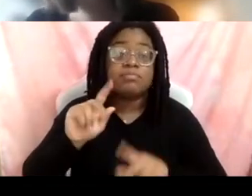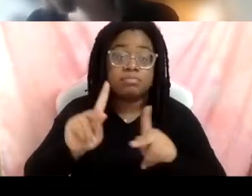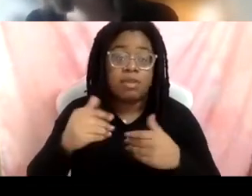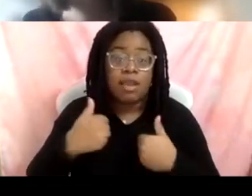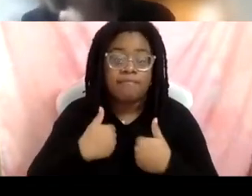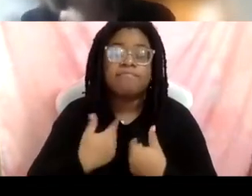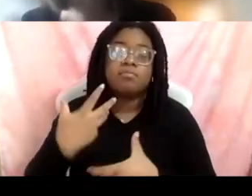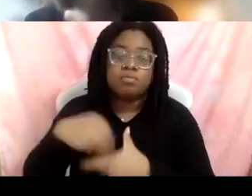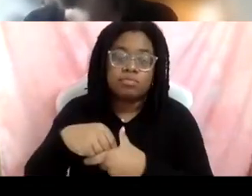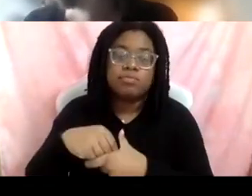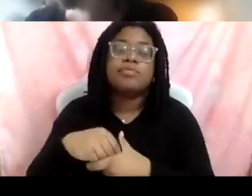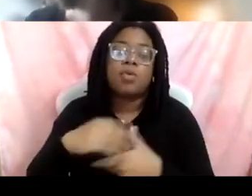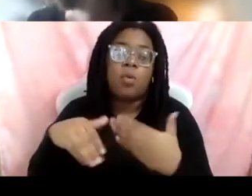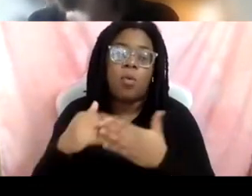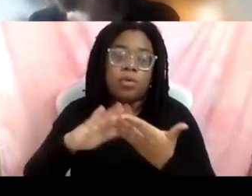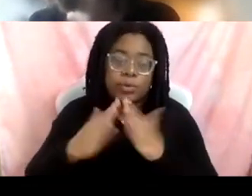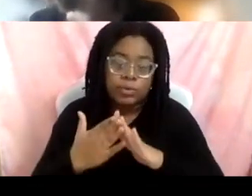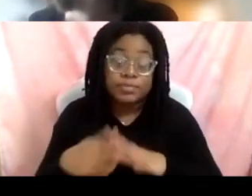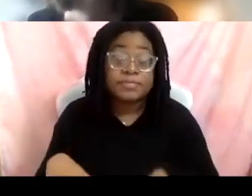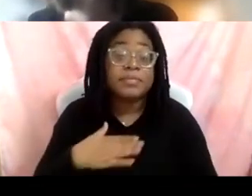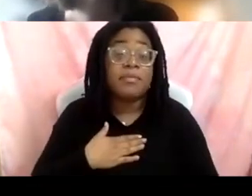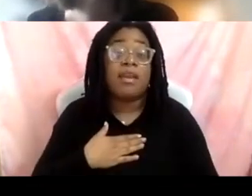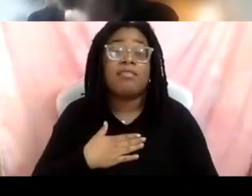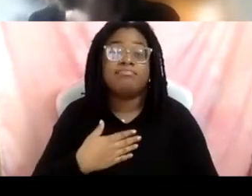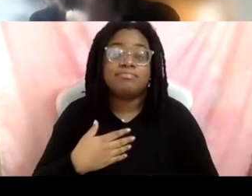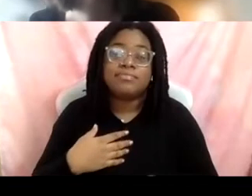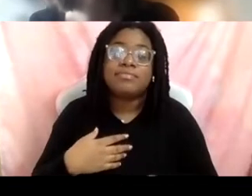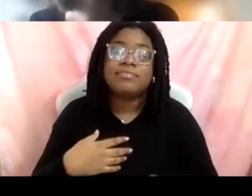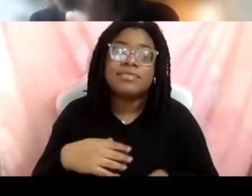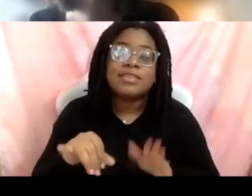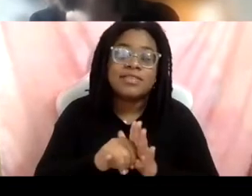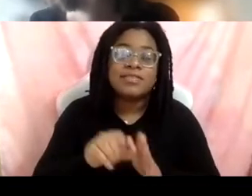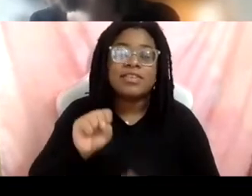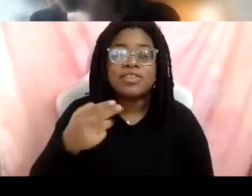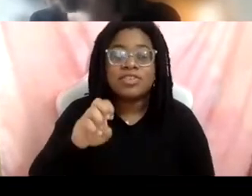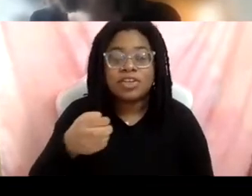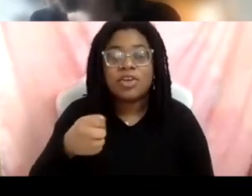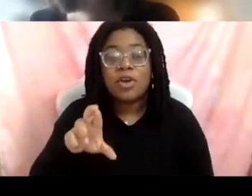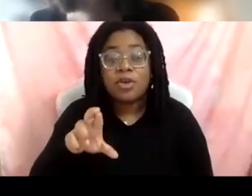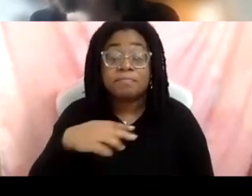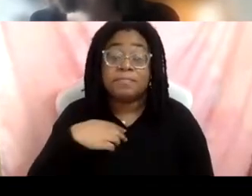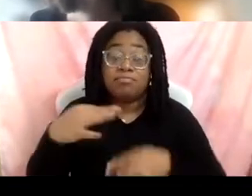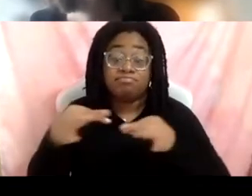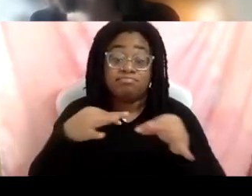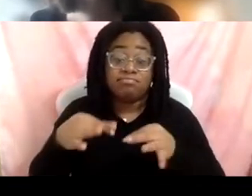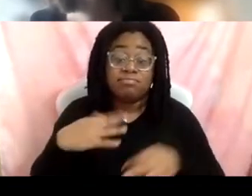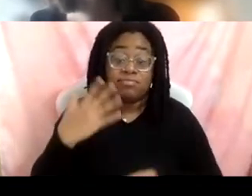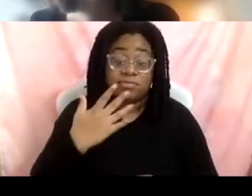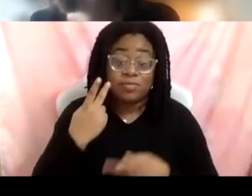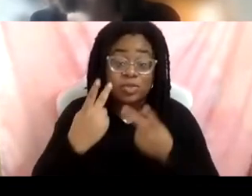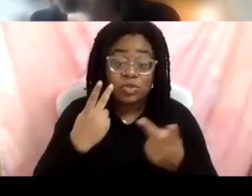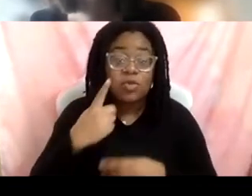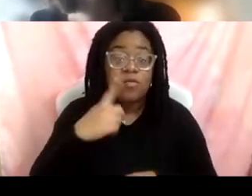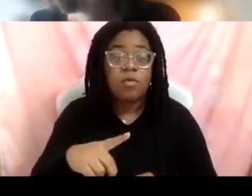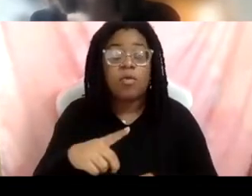aspects of community. My pronouns are she, her, and I'll also give a brief visual description of myself for our blind and low vision